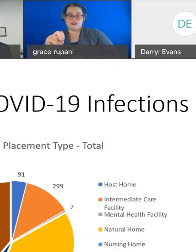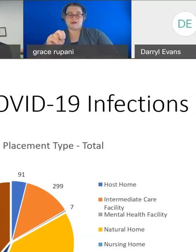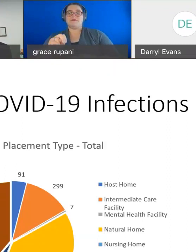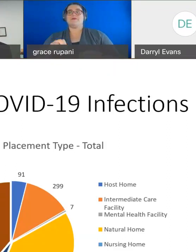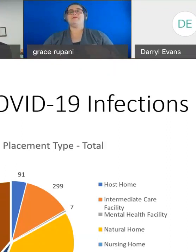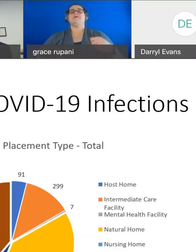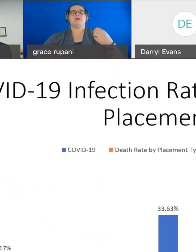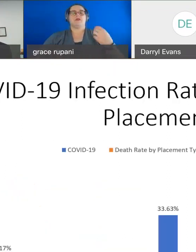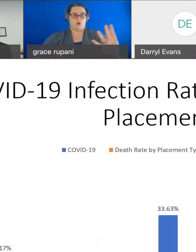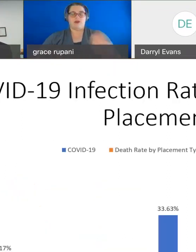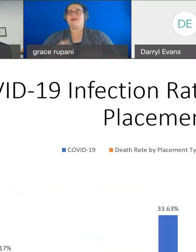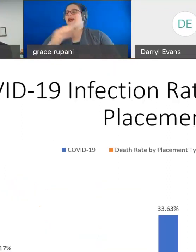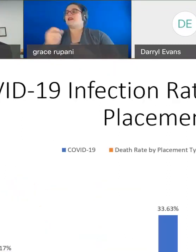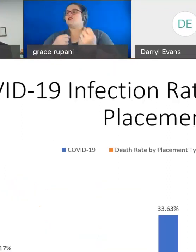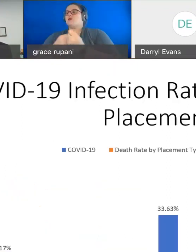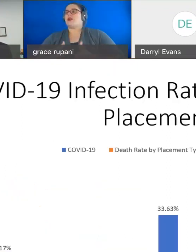supported living.